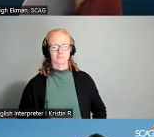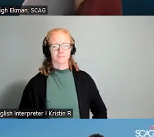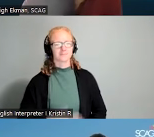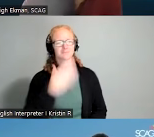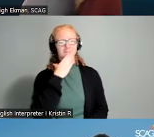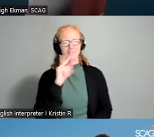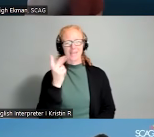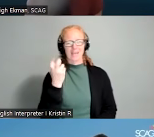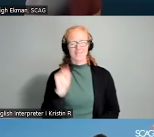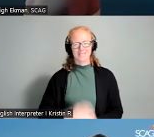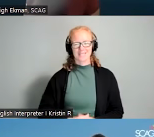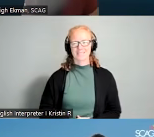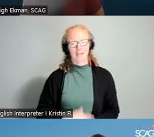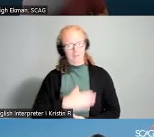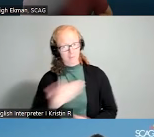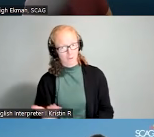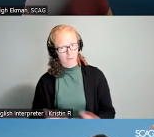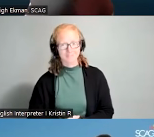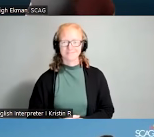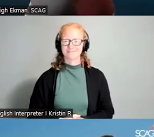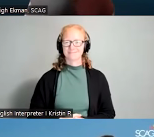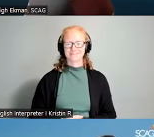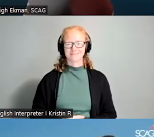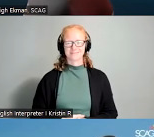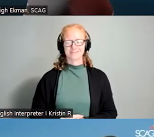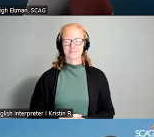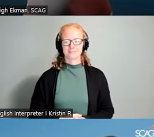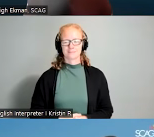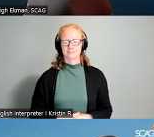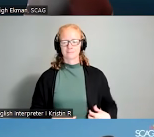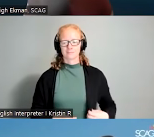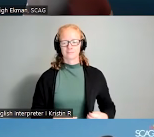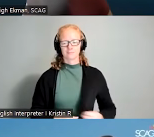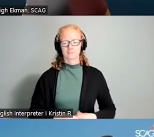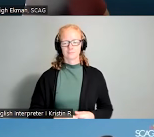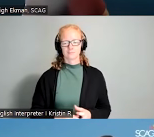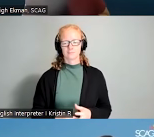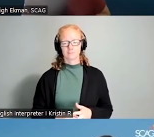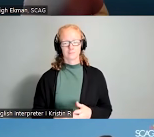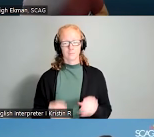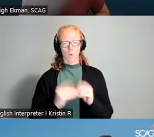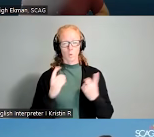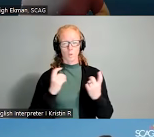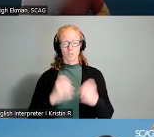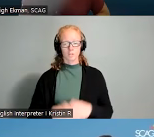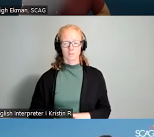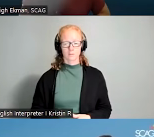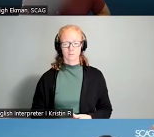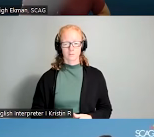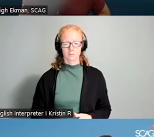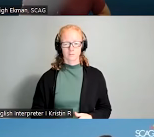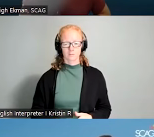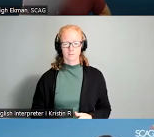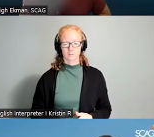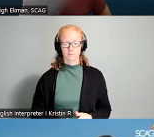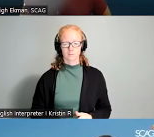Thanks, Kevin. Glad you're here. Awesome. So any other questions?